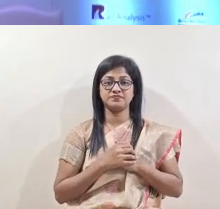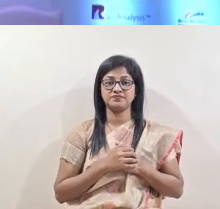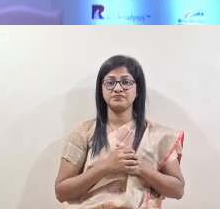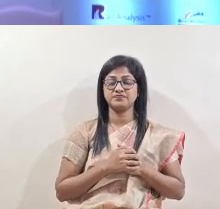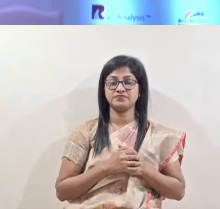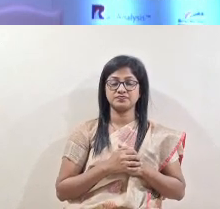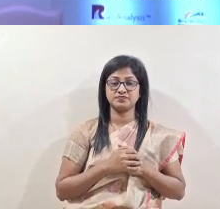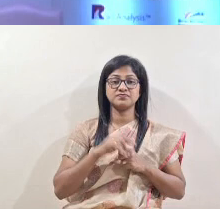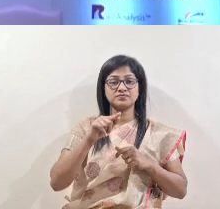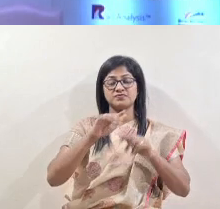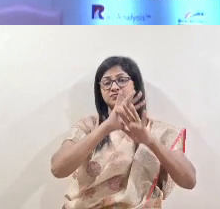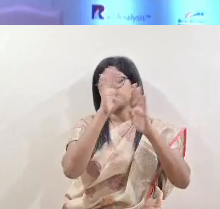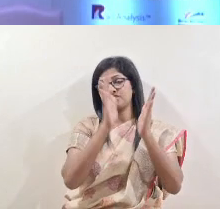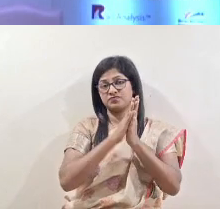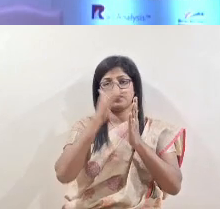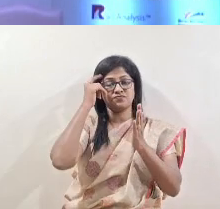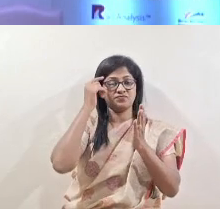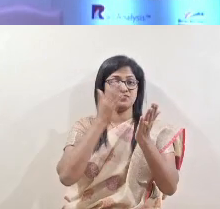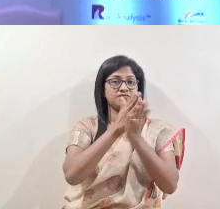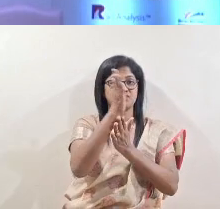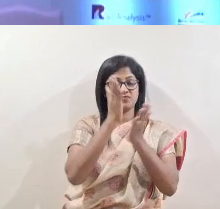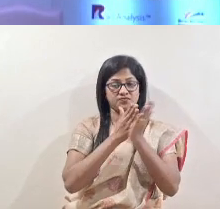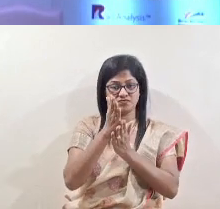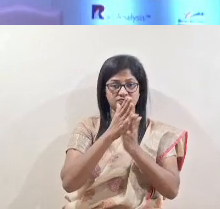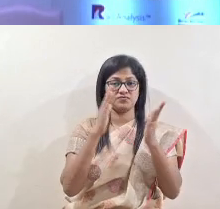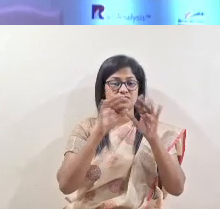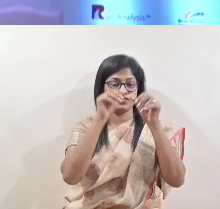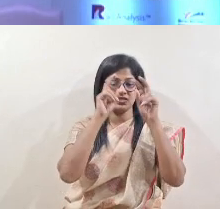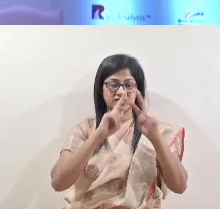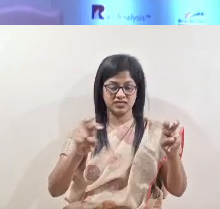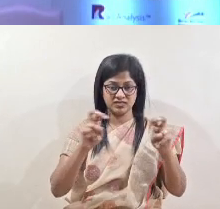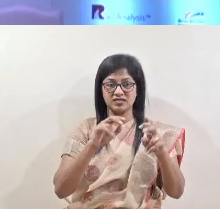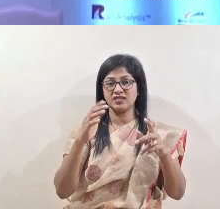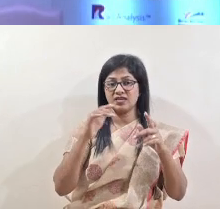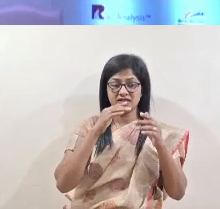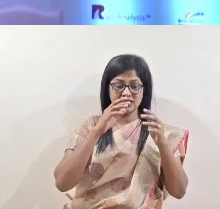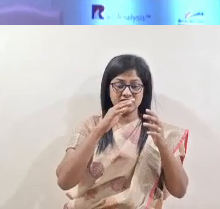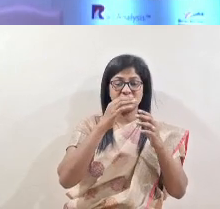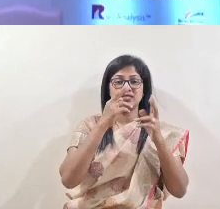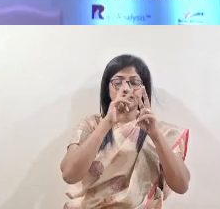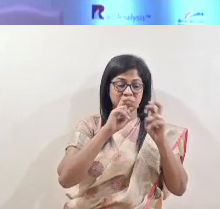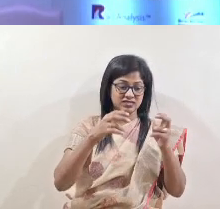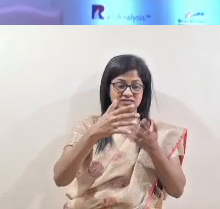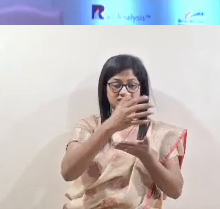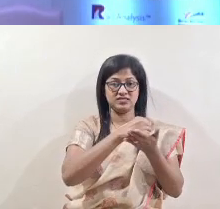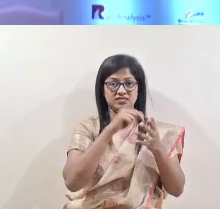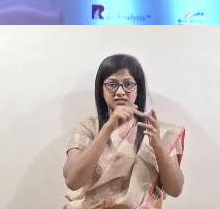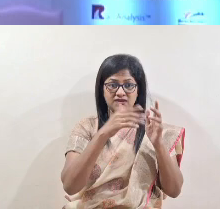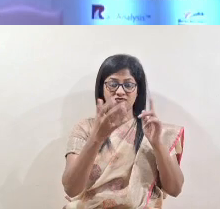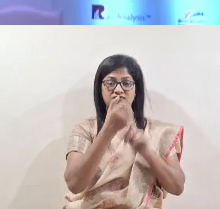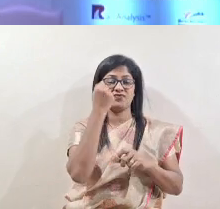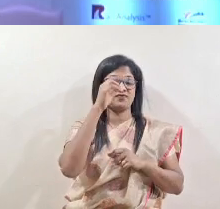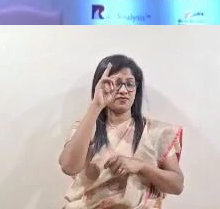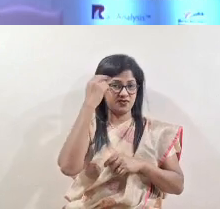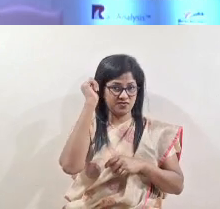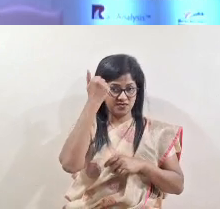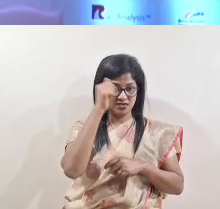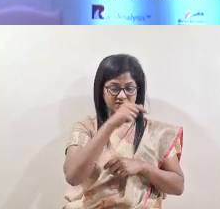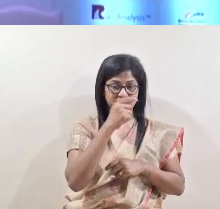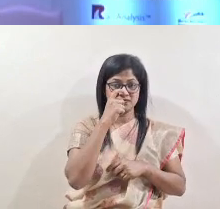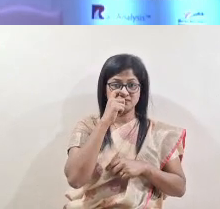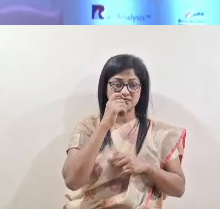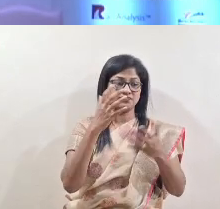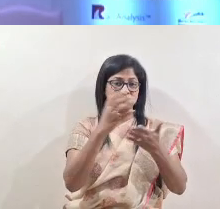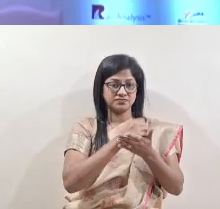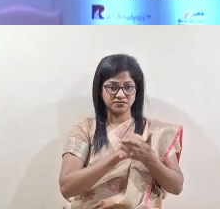this was the overall methodology of our study. After identifying the study area, which was Vadodara, we collected the crash data, we had the volume